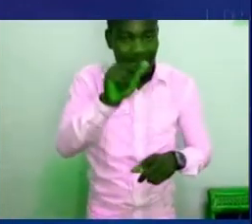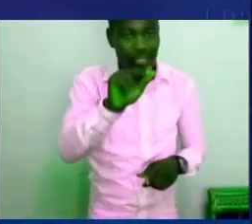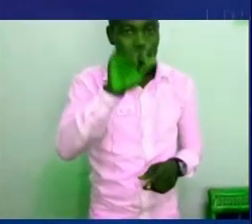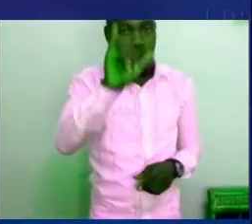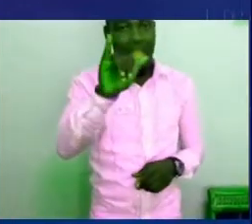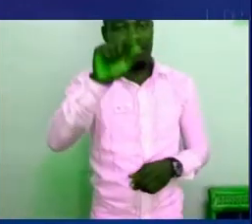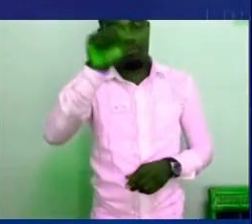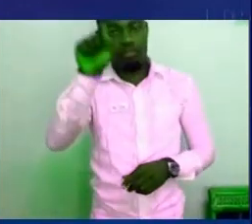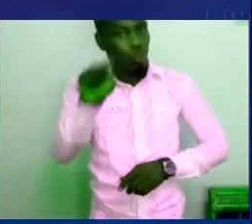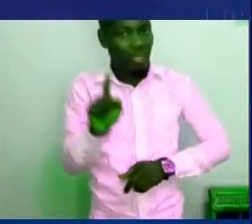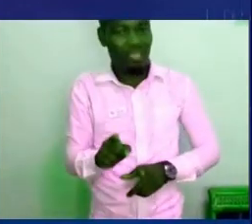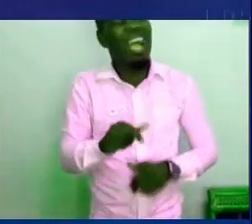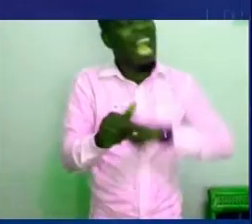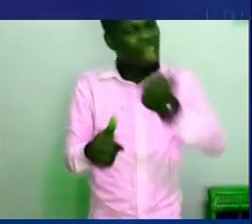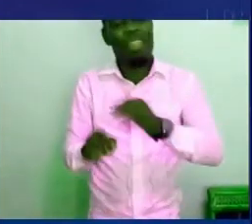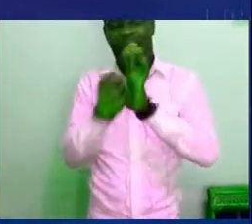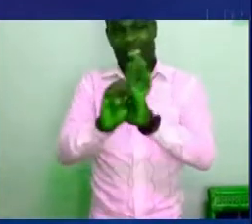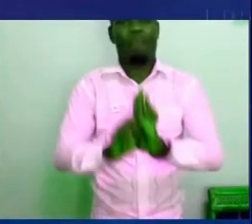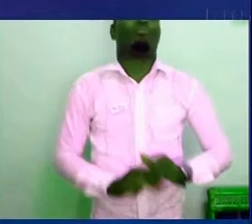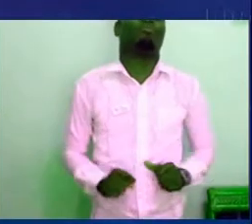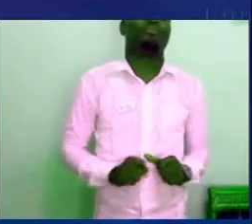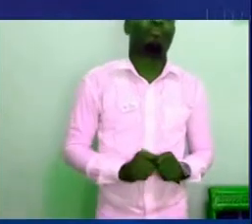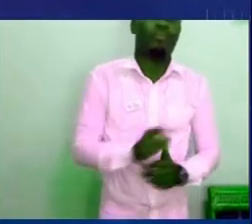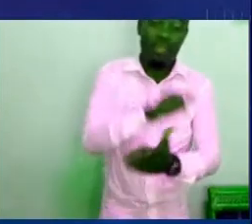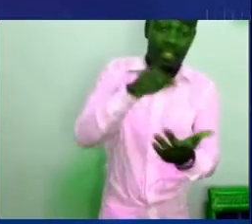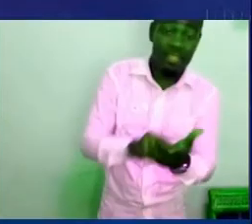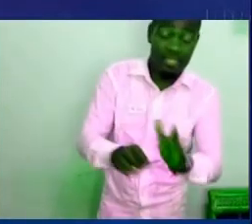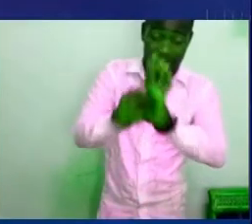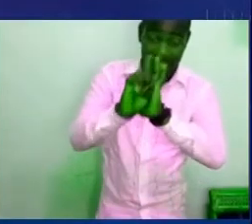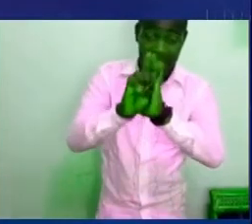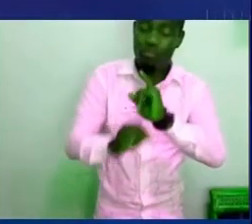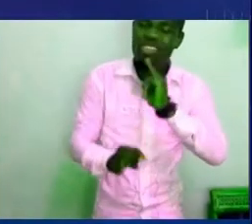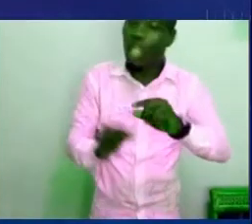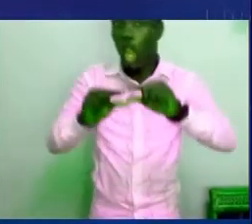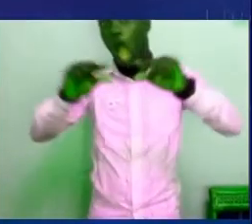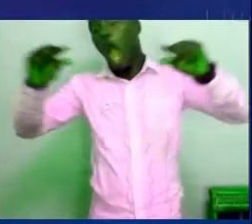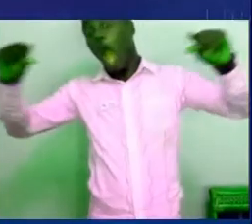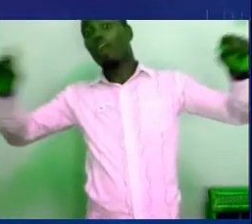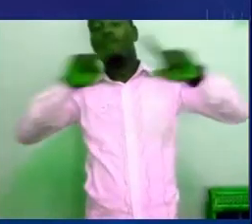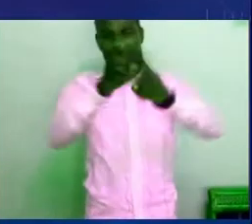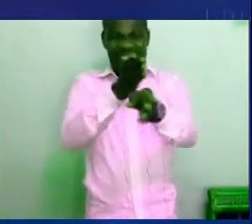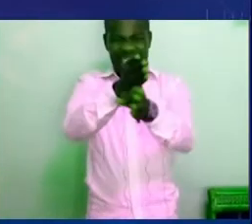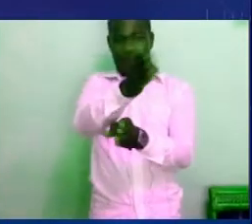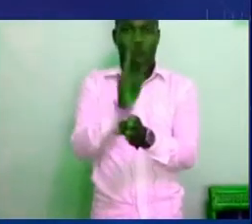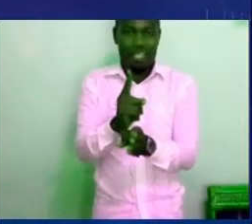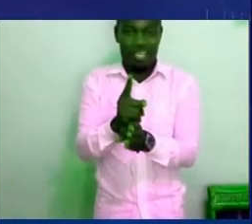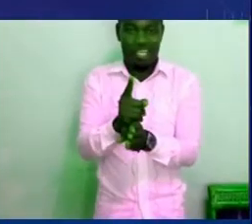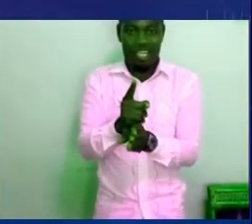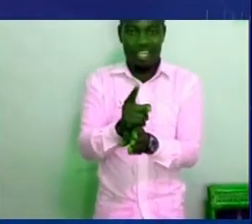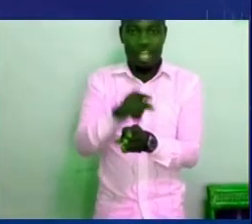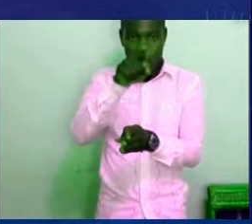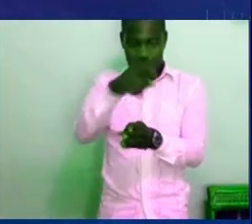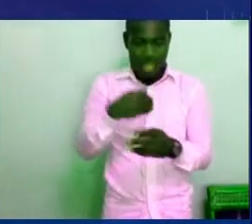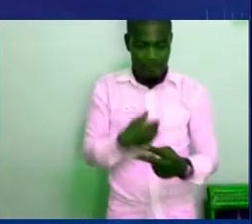plus 30y squared. Let's look at another example. This example